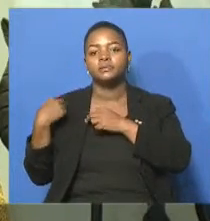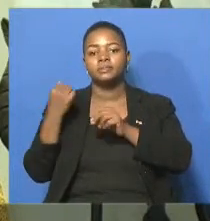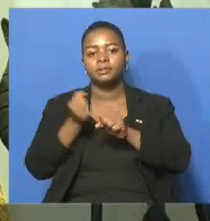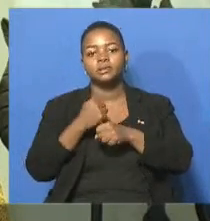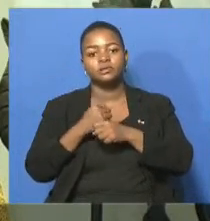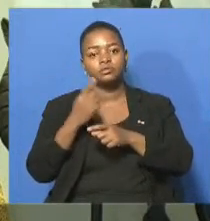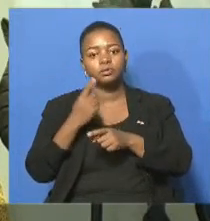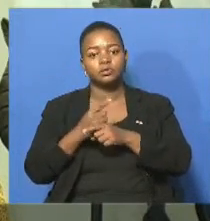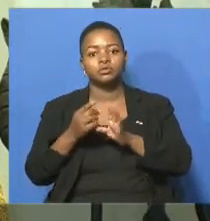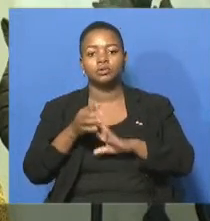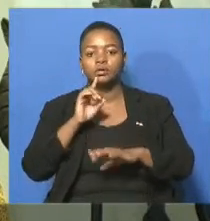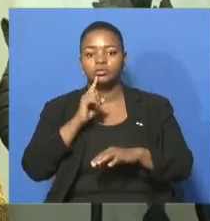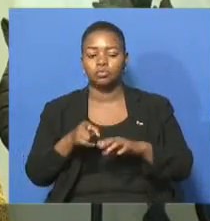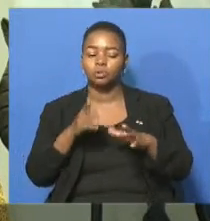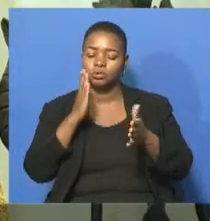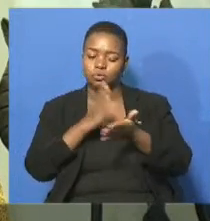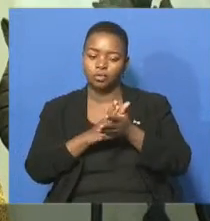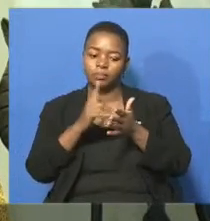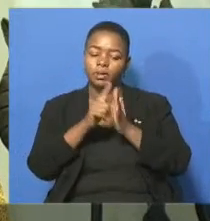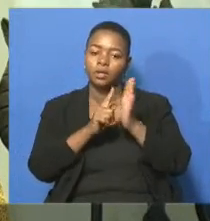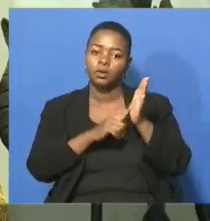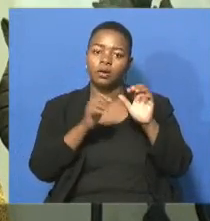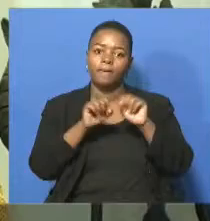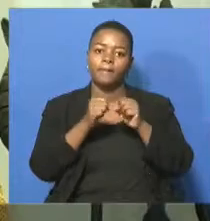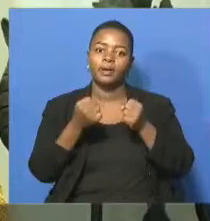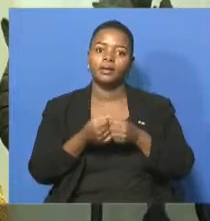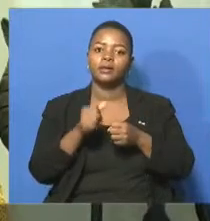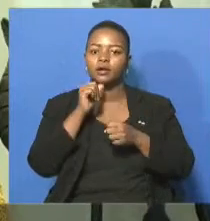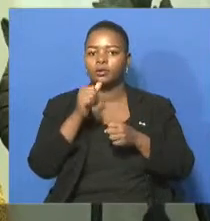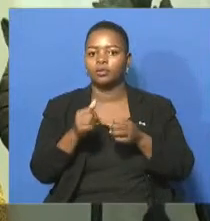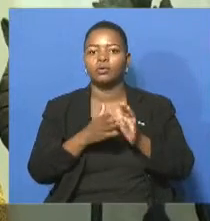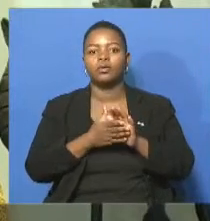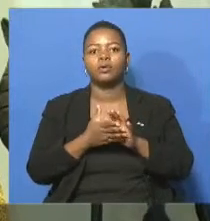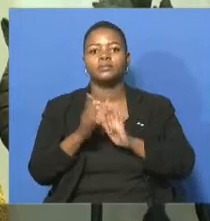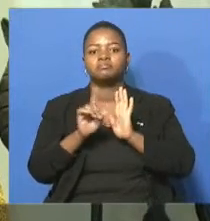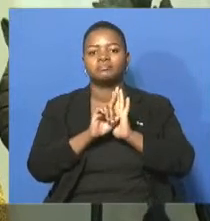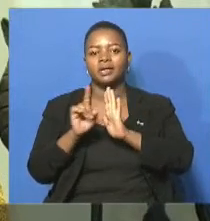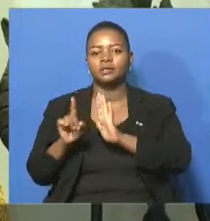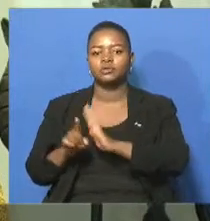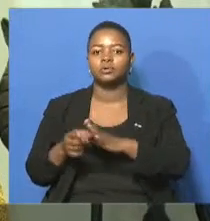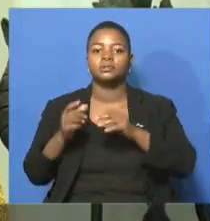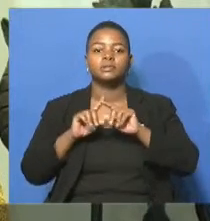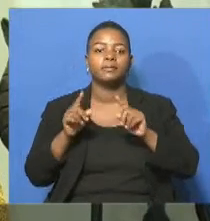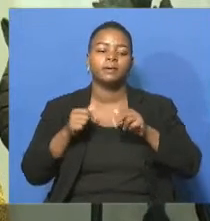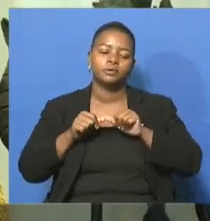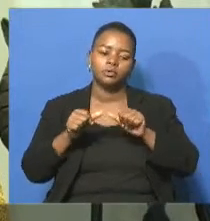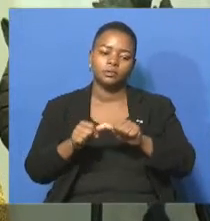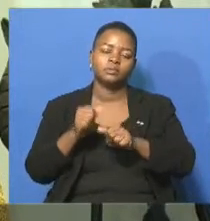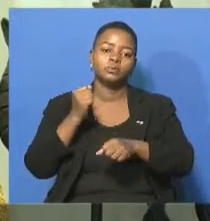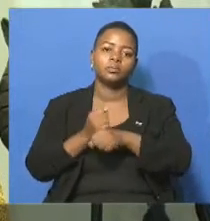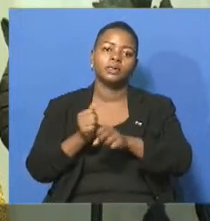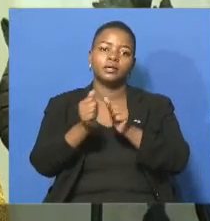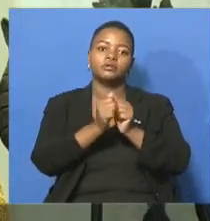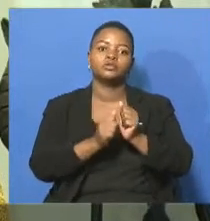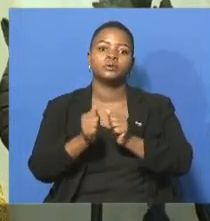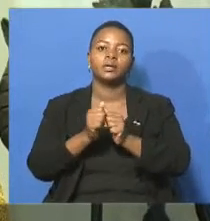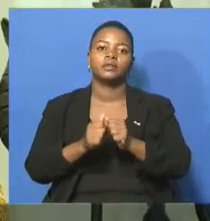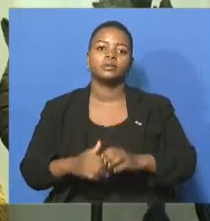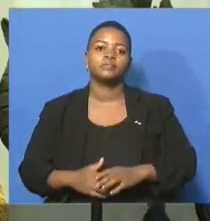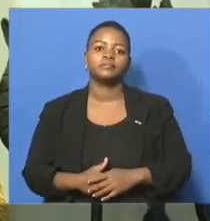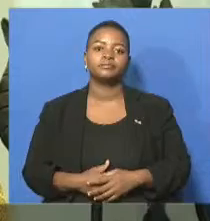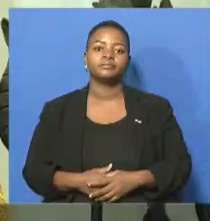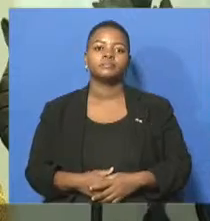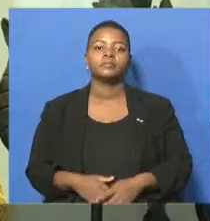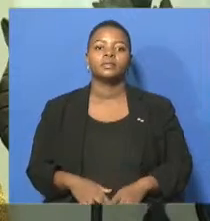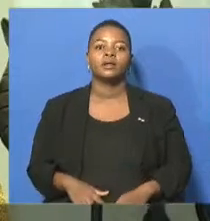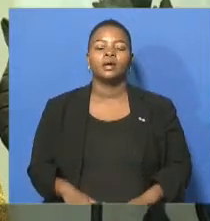ensure that fighting crime not in isolation but as a collective. And of course, maybe just in